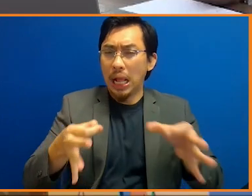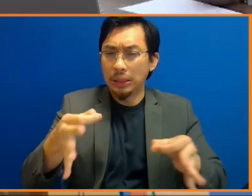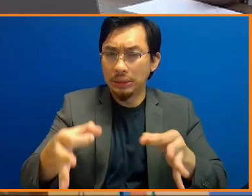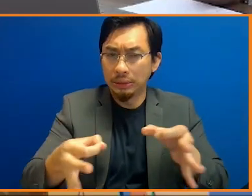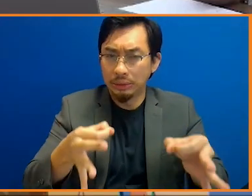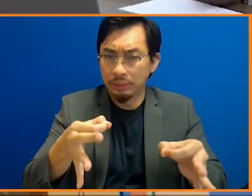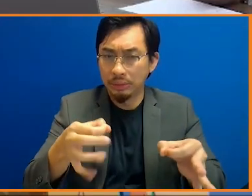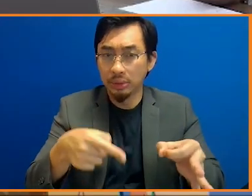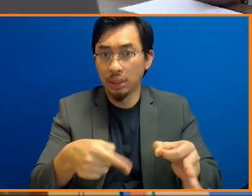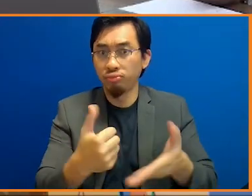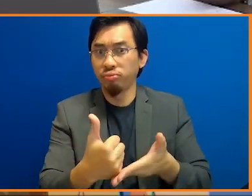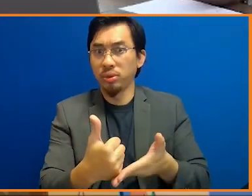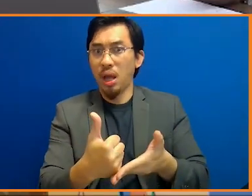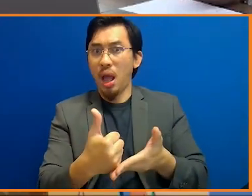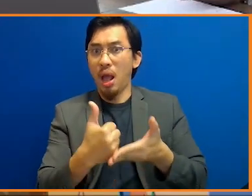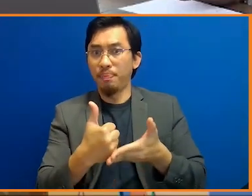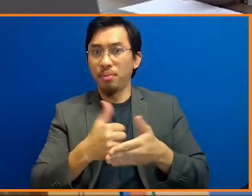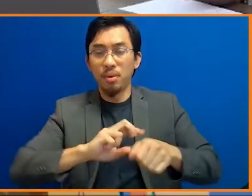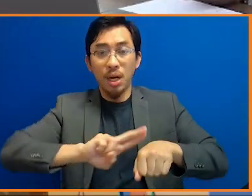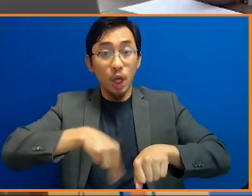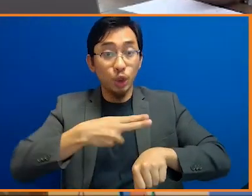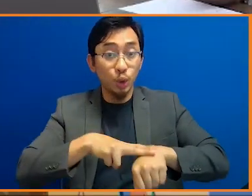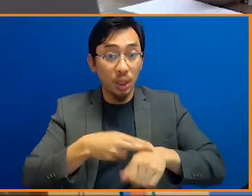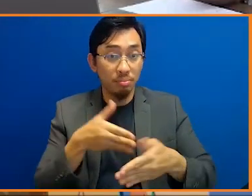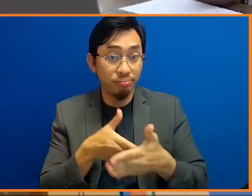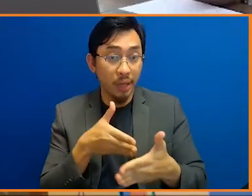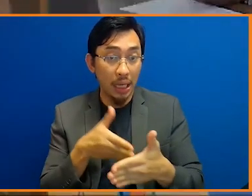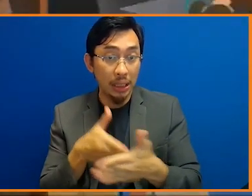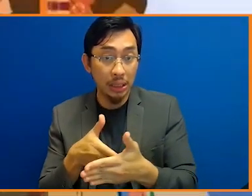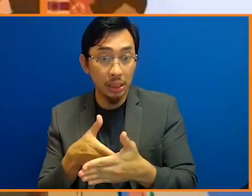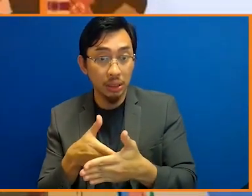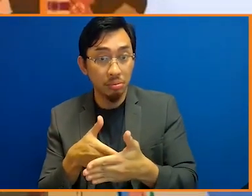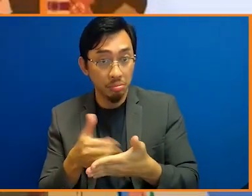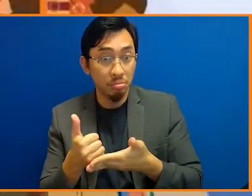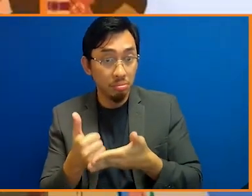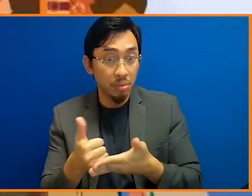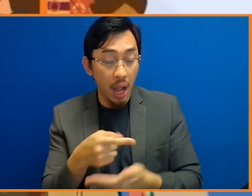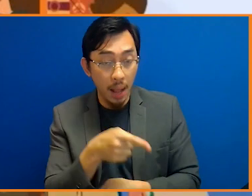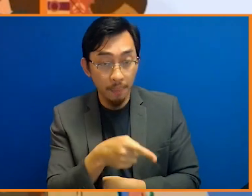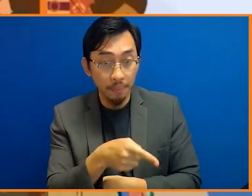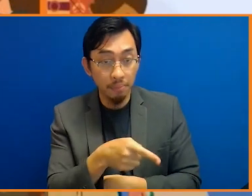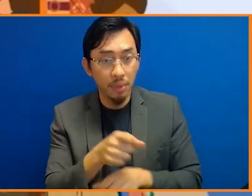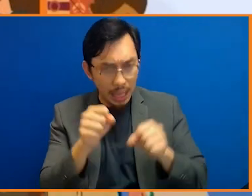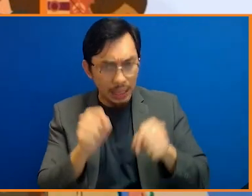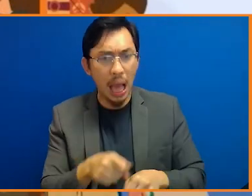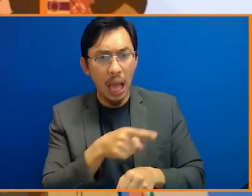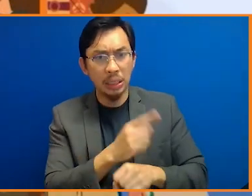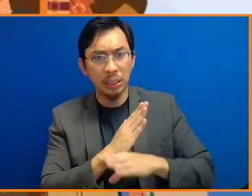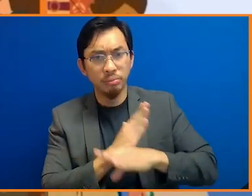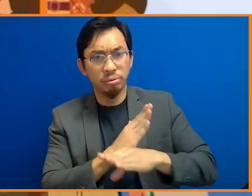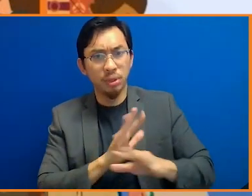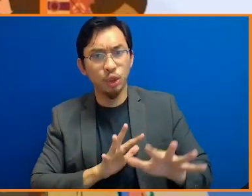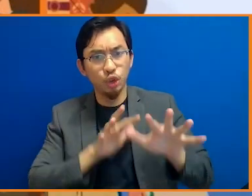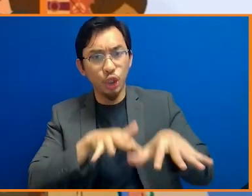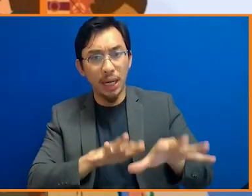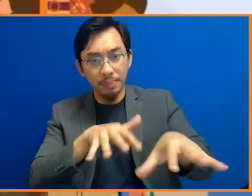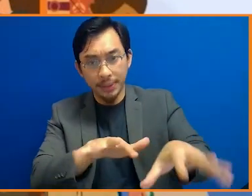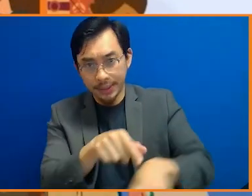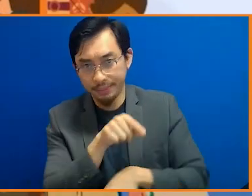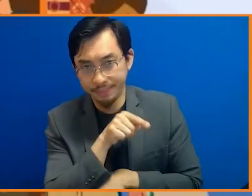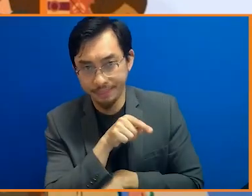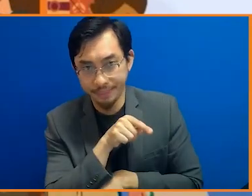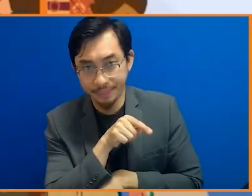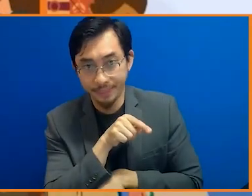300 islands, it helped as a natural barrier that could